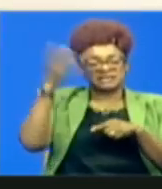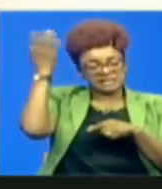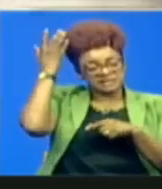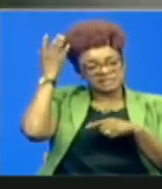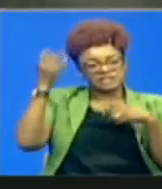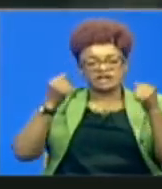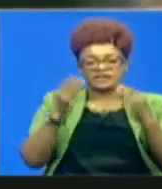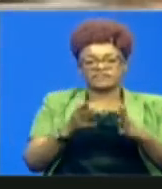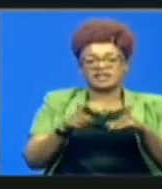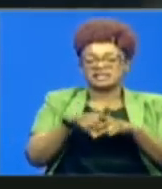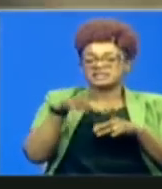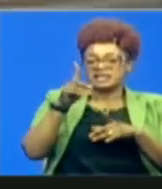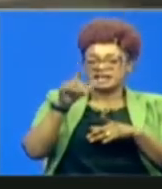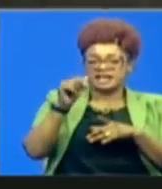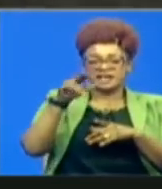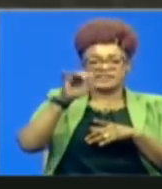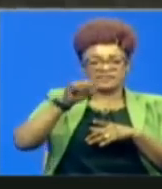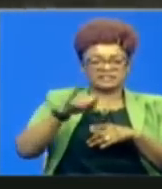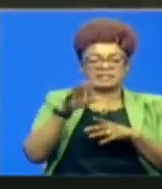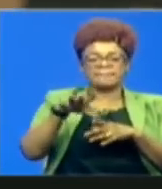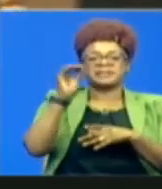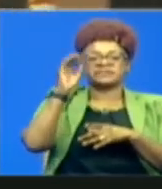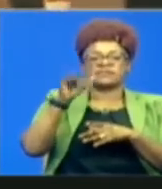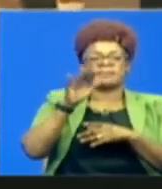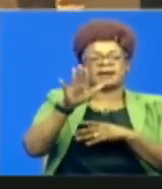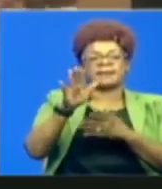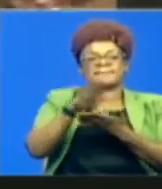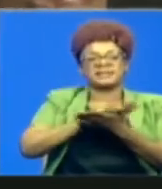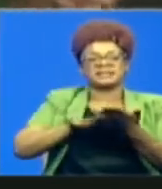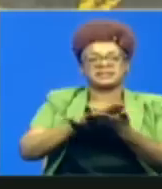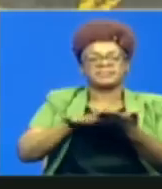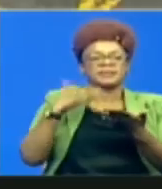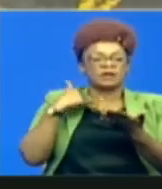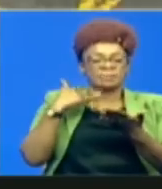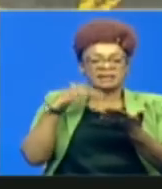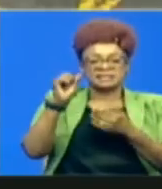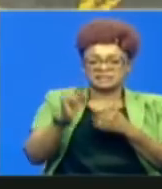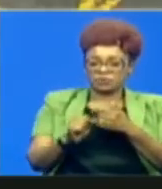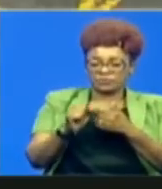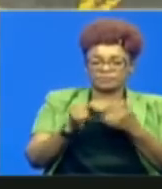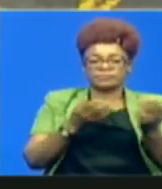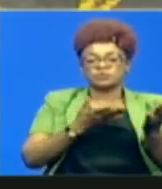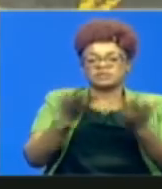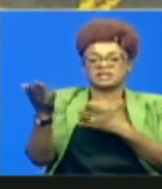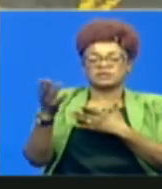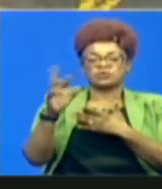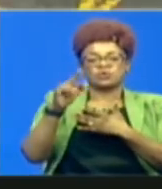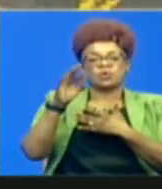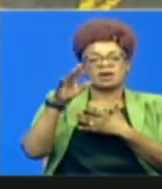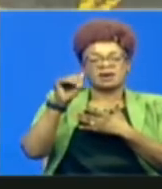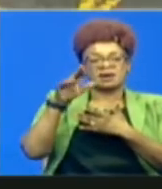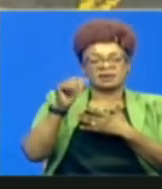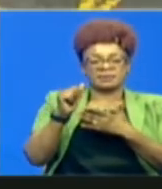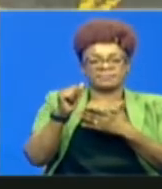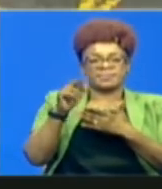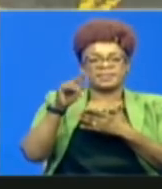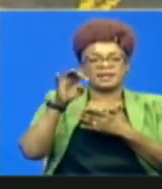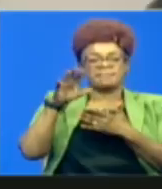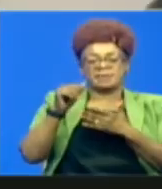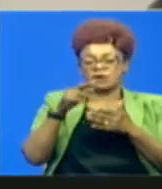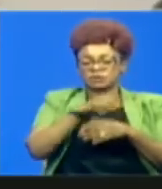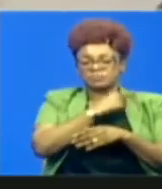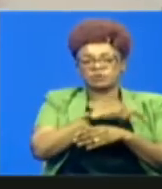as Davis Ocheng picked her from her place in Kariobangi South Estate to take her to Ruaraka Neema Hospital in